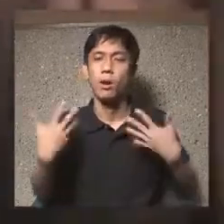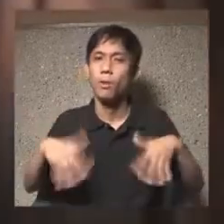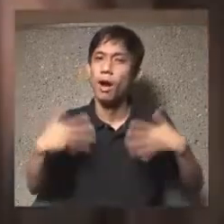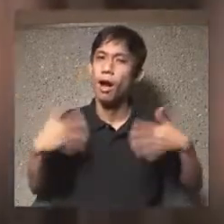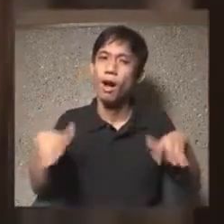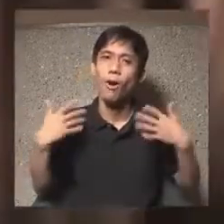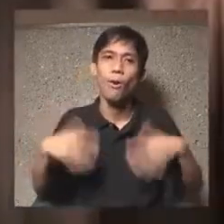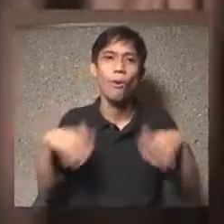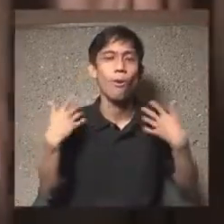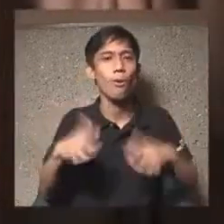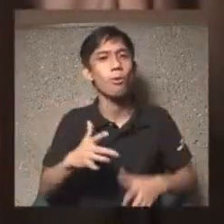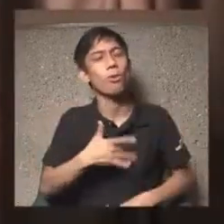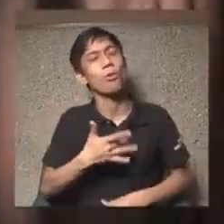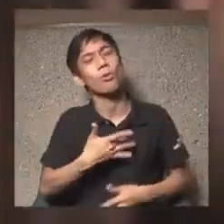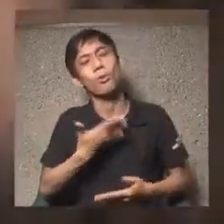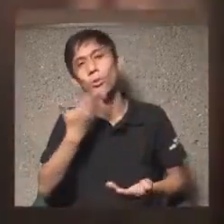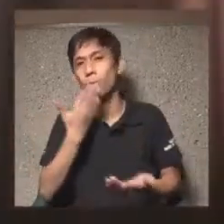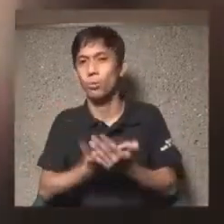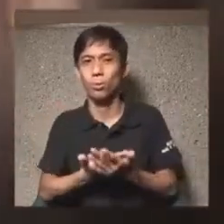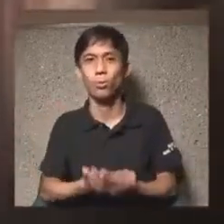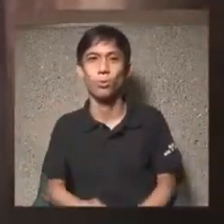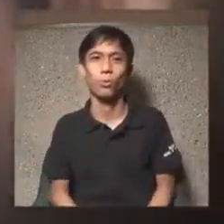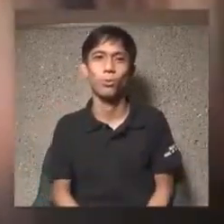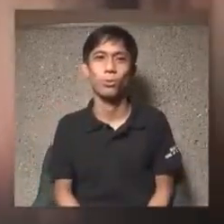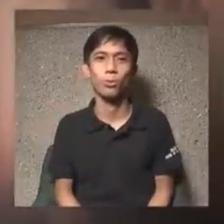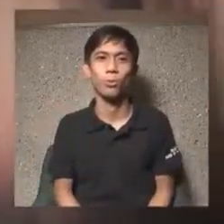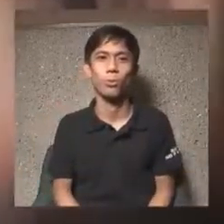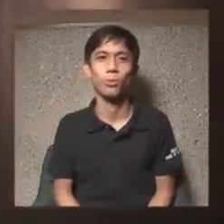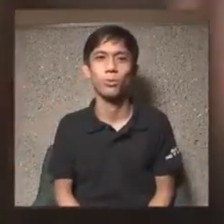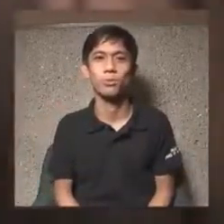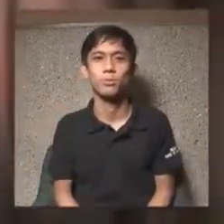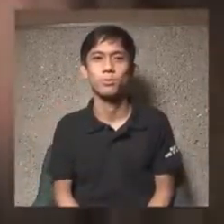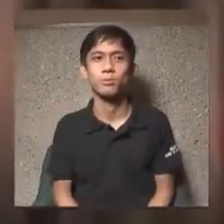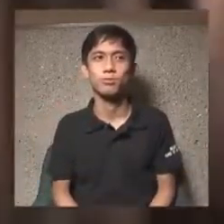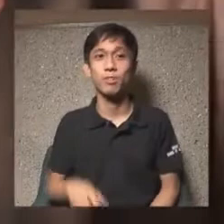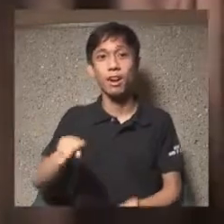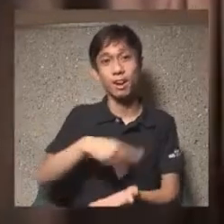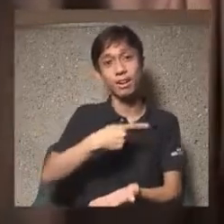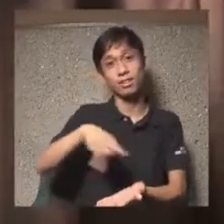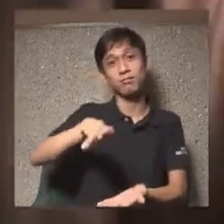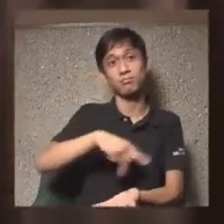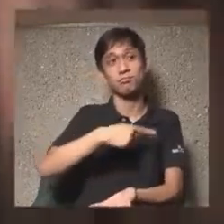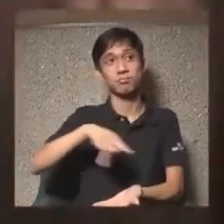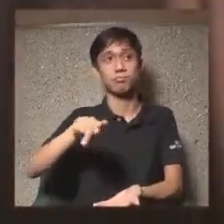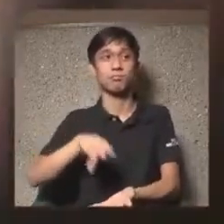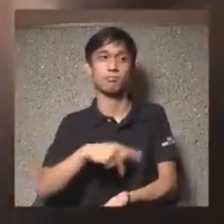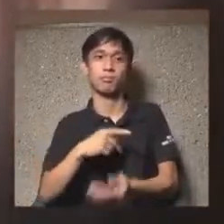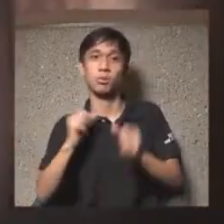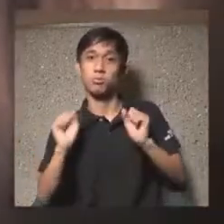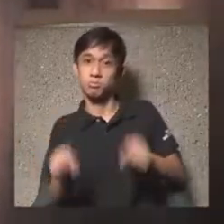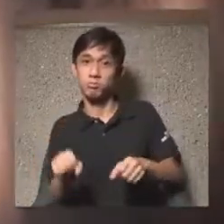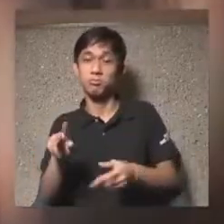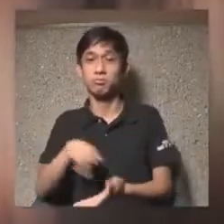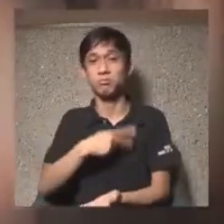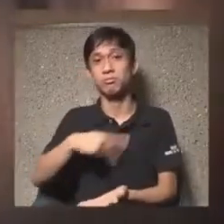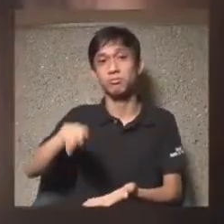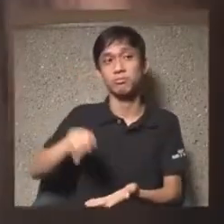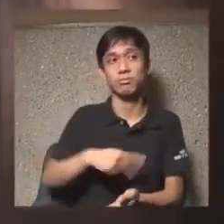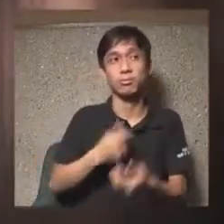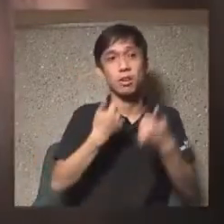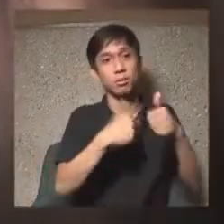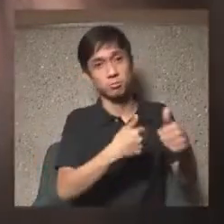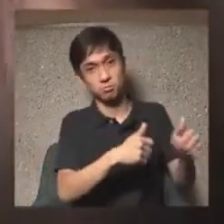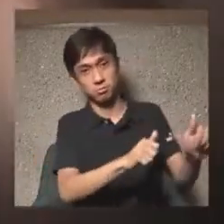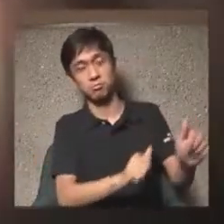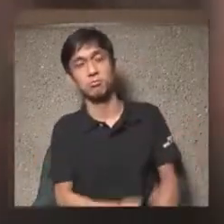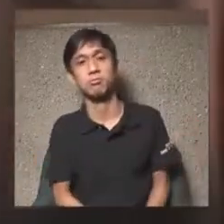Yeah. All right. Oh, that's good. Oh, good. Whoa. Whoa. Okay. I'll do anything